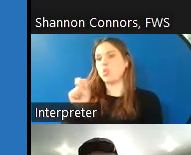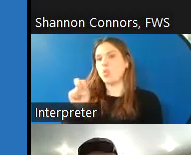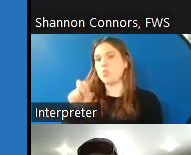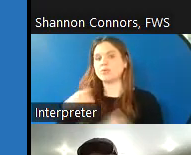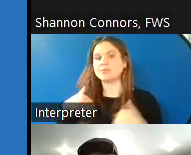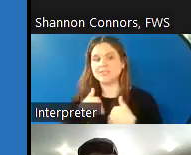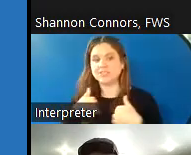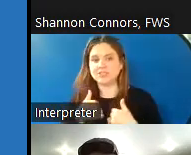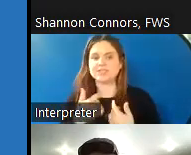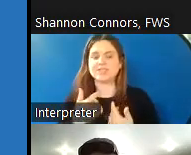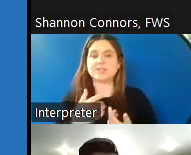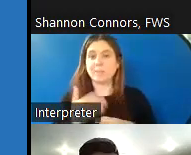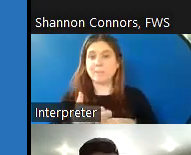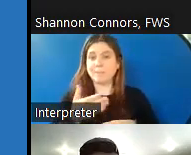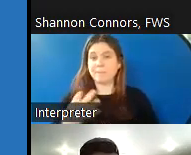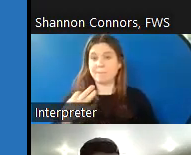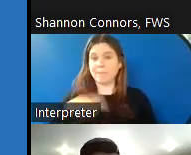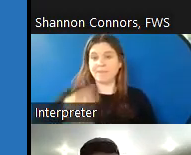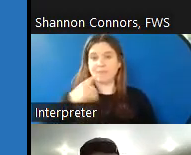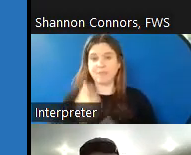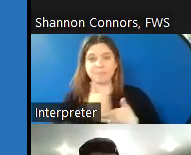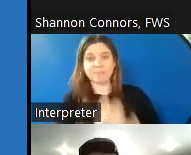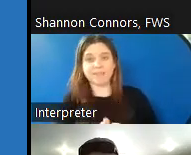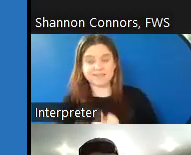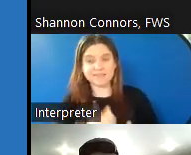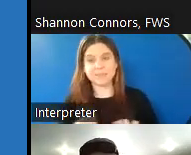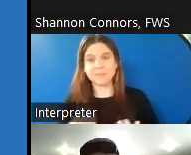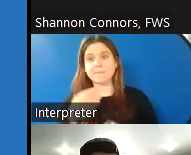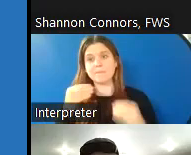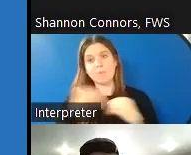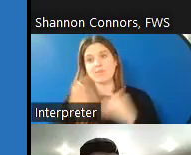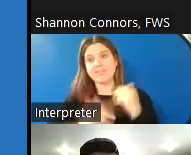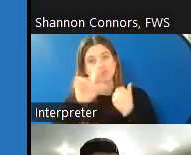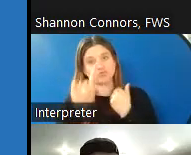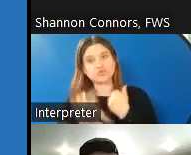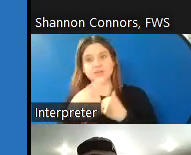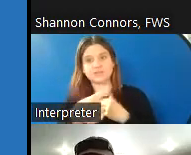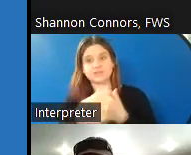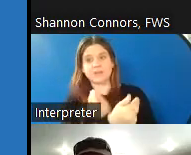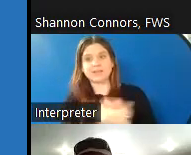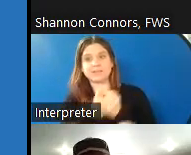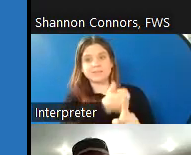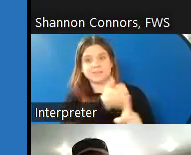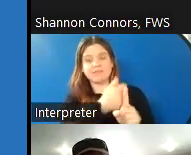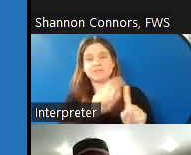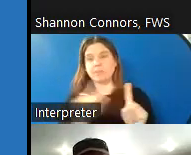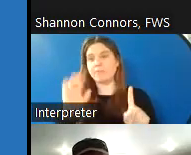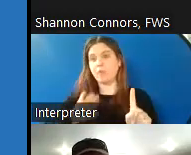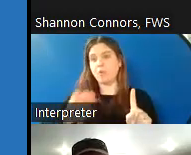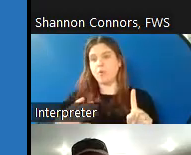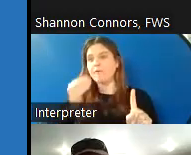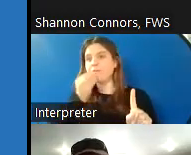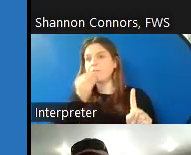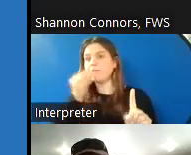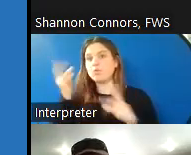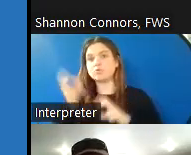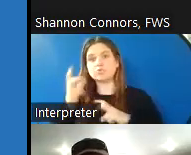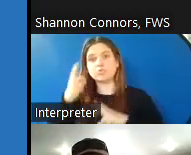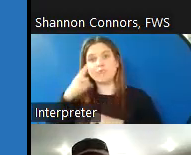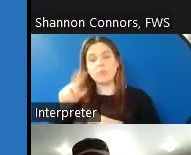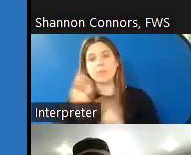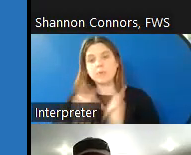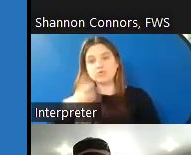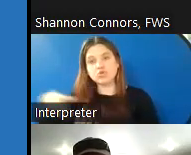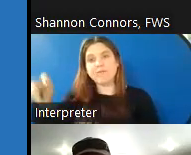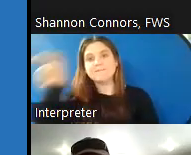far exceeds just the little bunnies themselves. Historically, they were a food source for tribal members and numerous